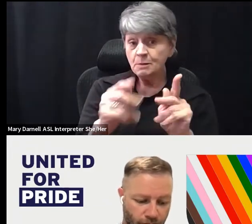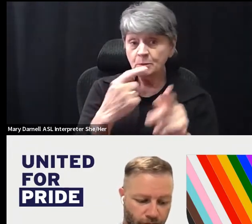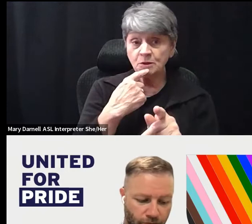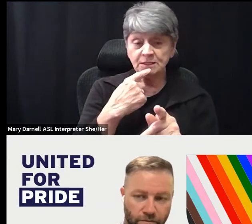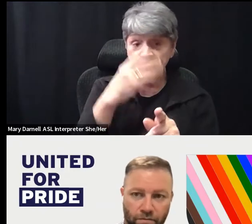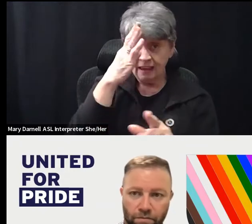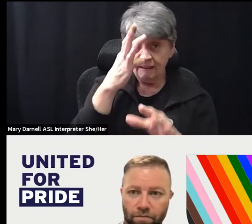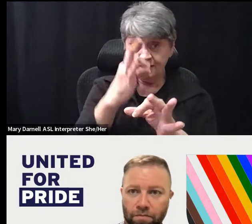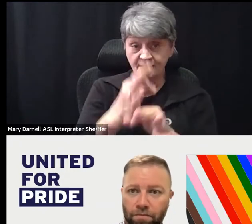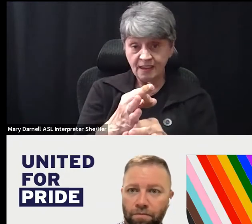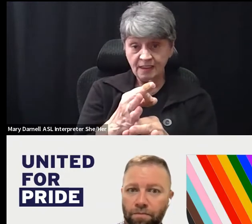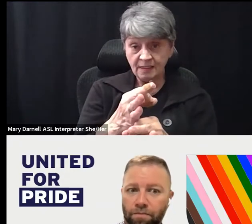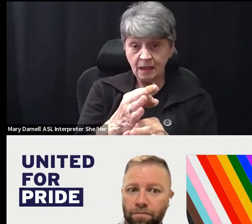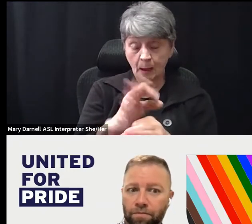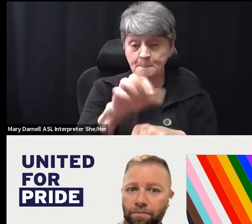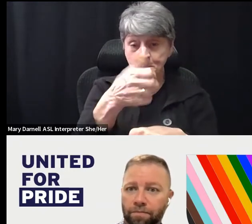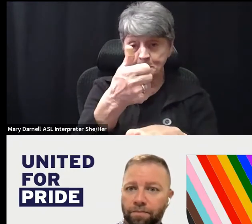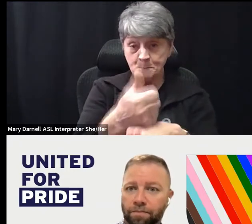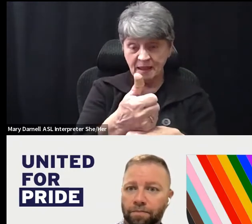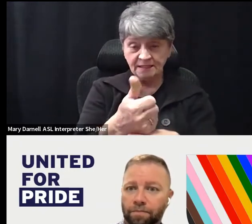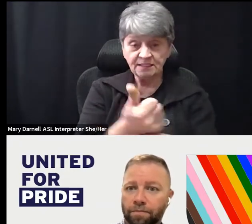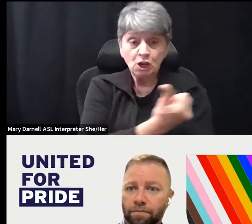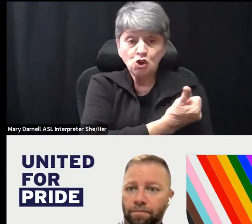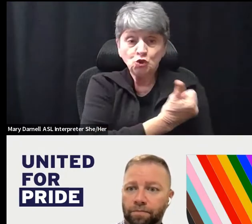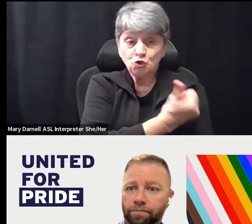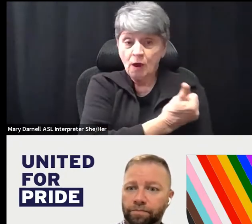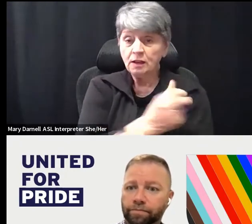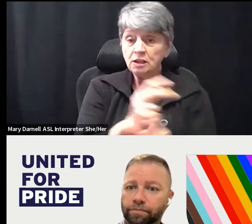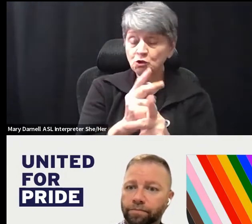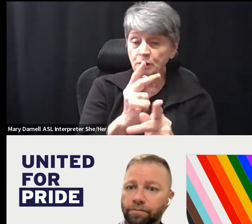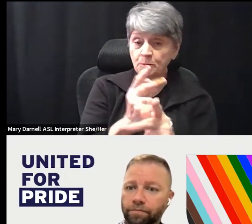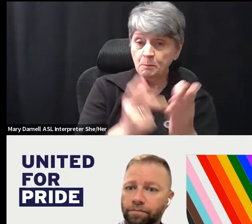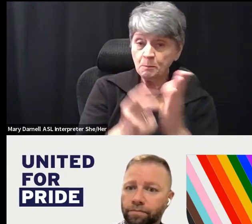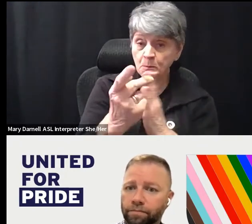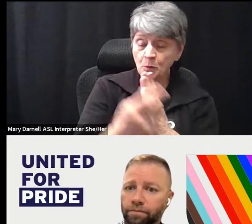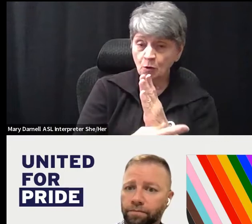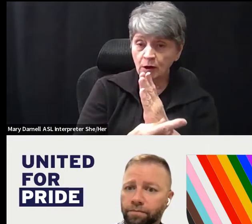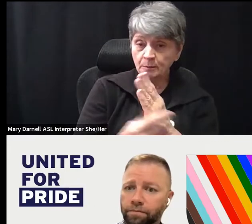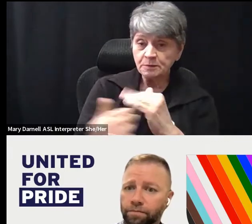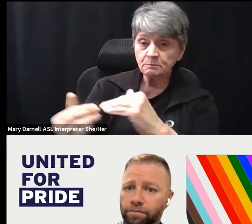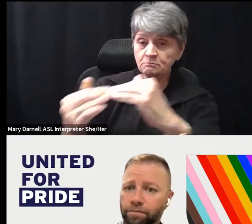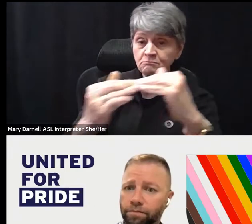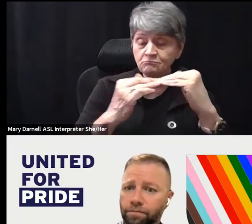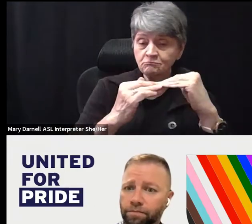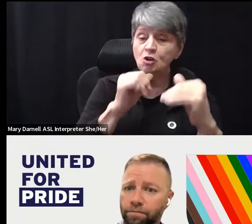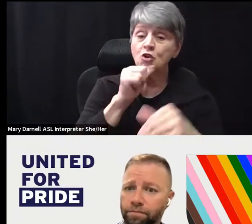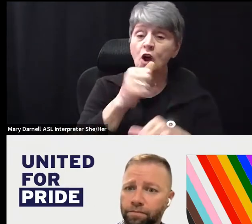drug treatment facilities are entitled to funding on equal footing with non-faith-based drug treatment